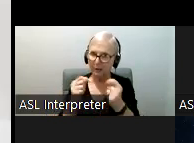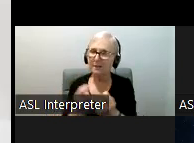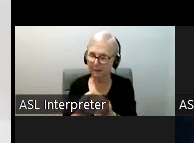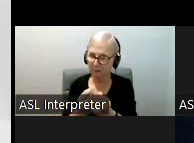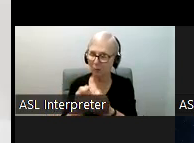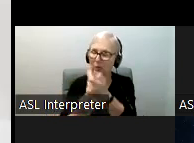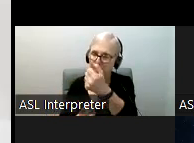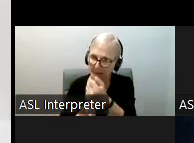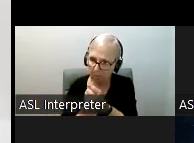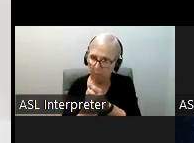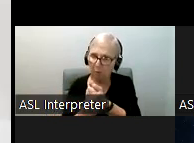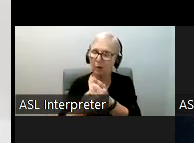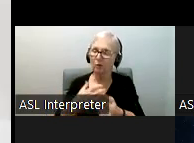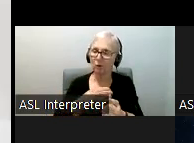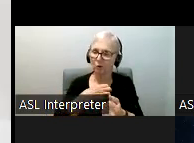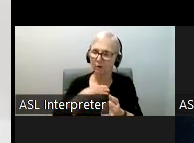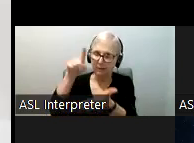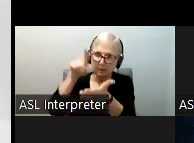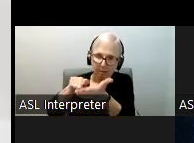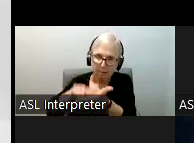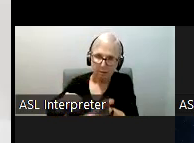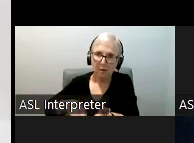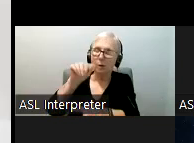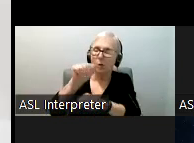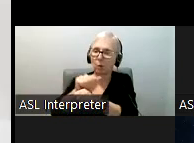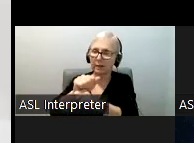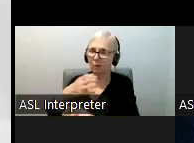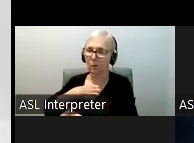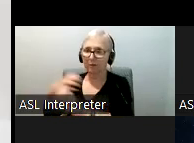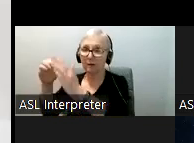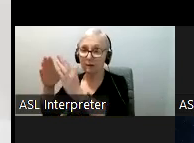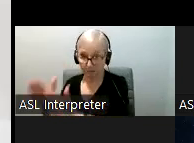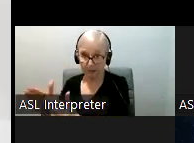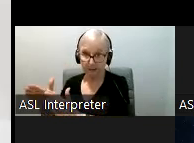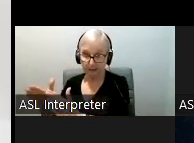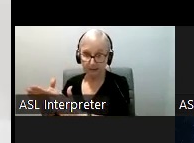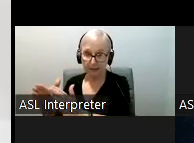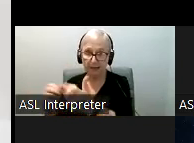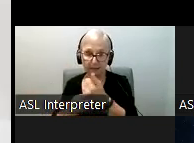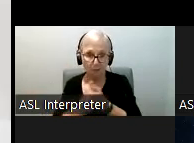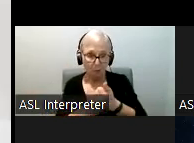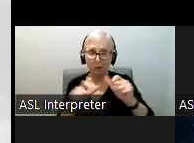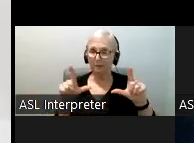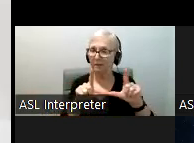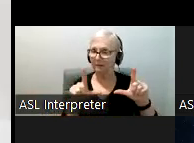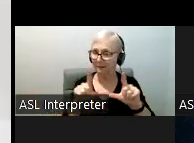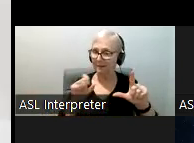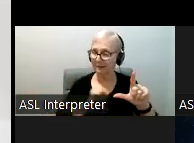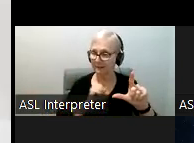grievance investigations by working with complainants and supporting the licensing staff as they look into these